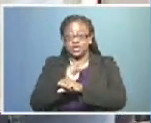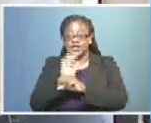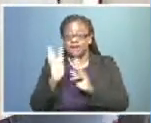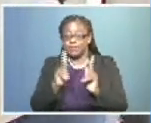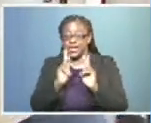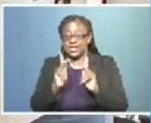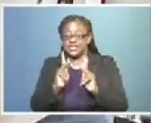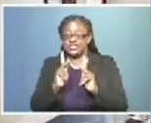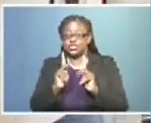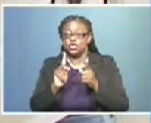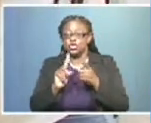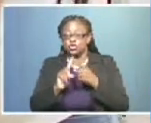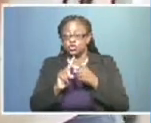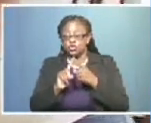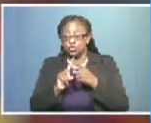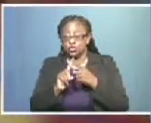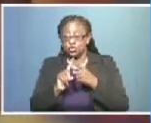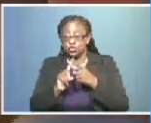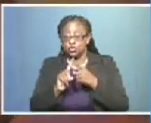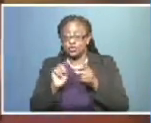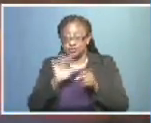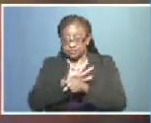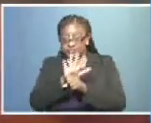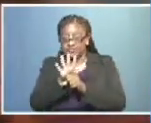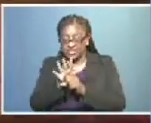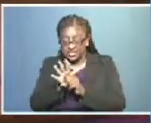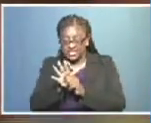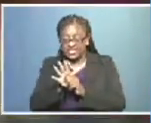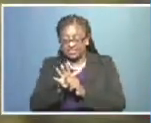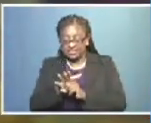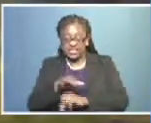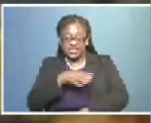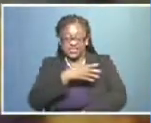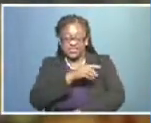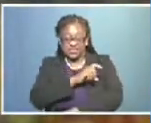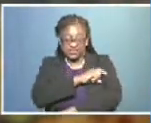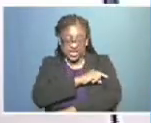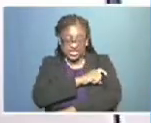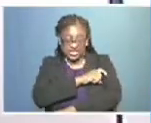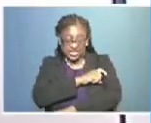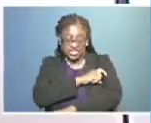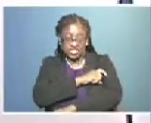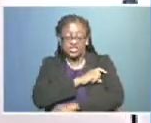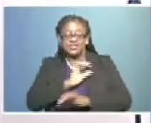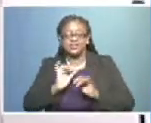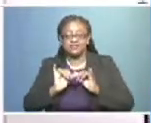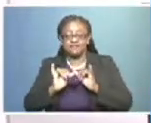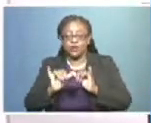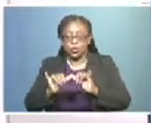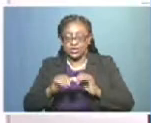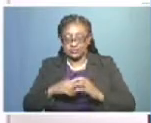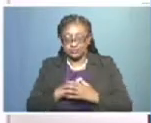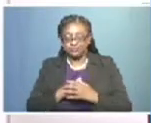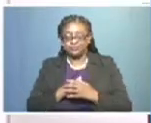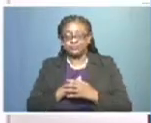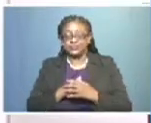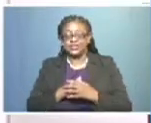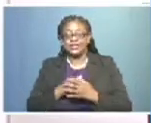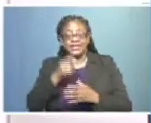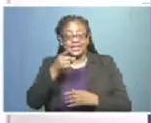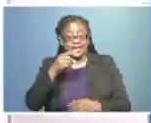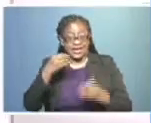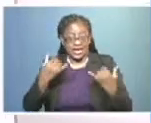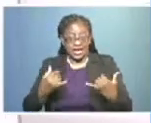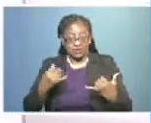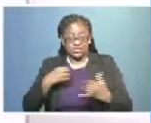to keep the COVID-19 vaccination drive going. It is our responsibility to now go to